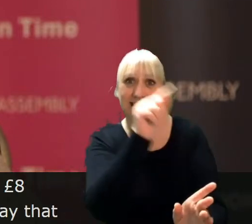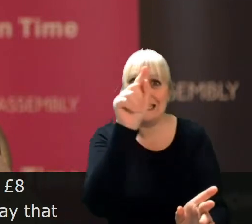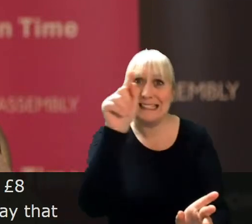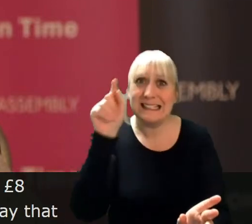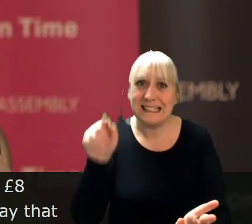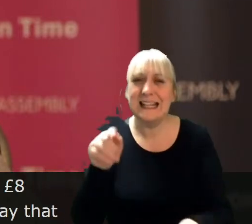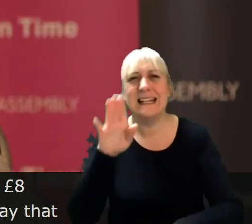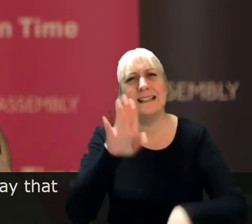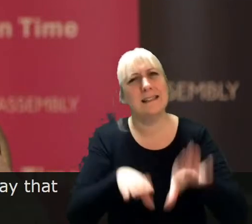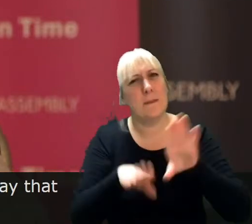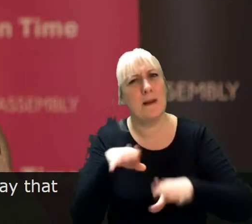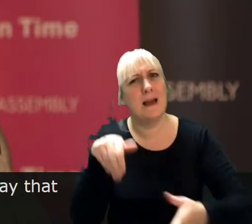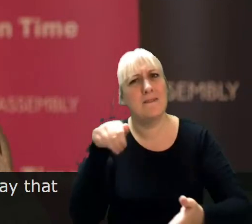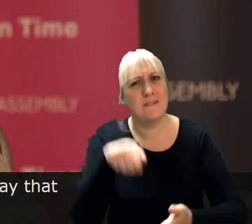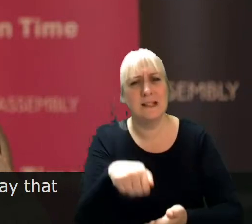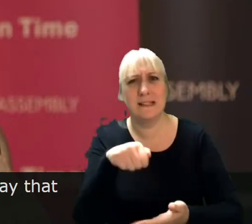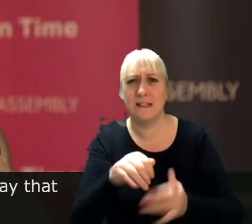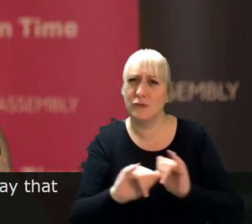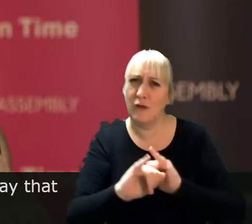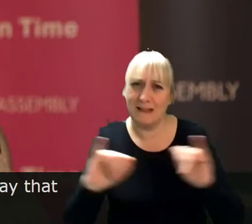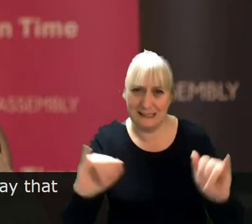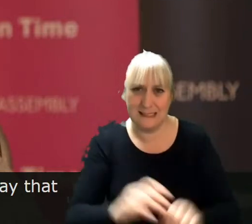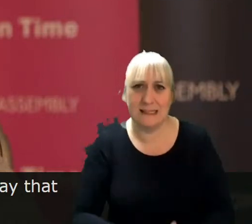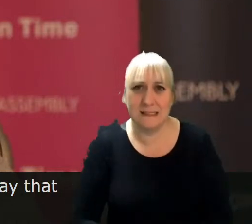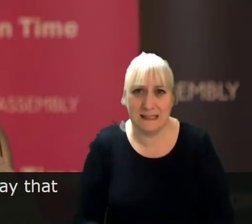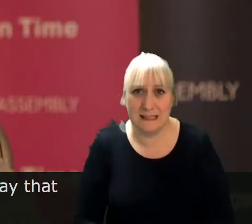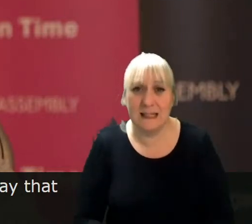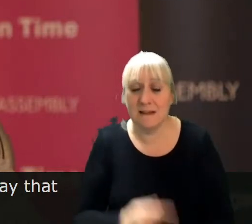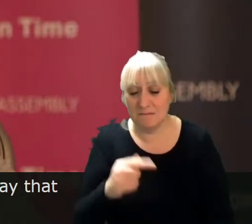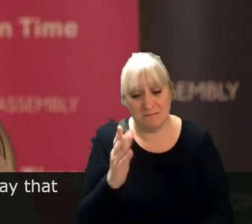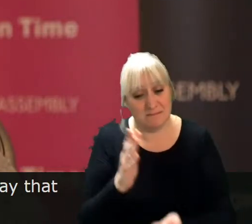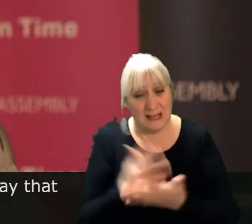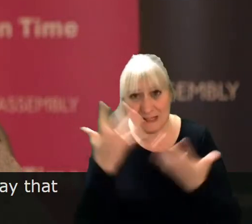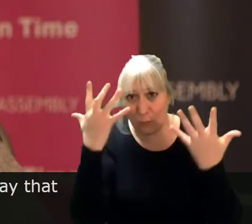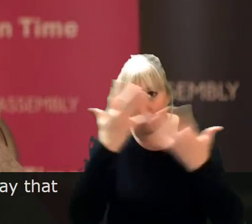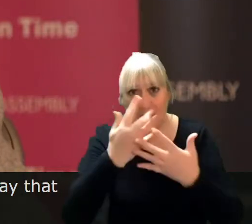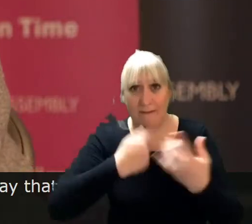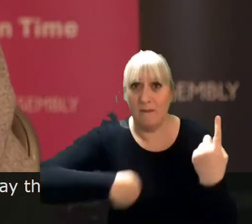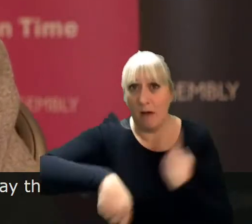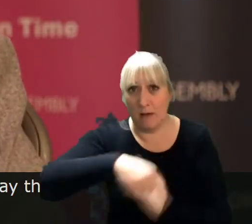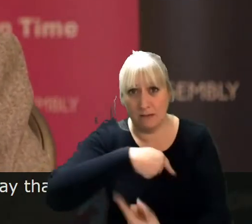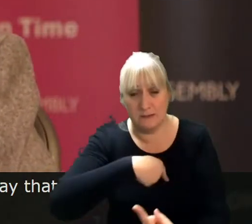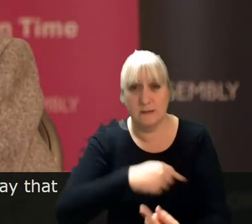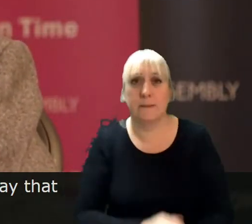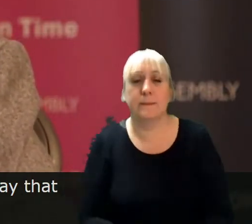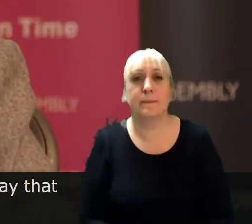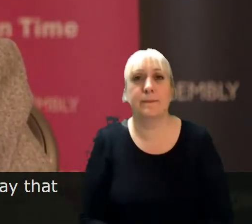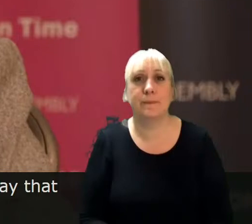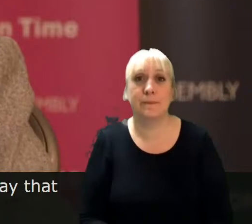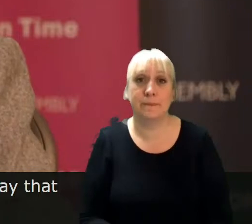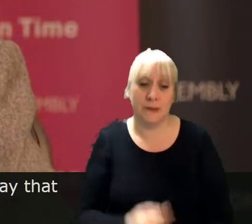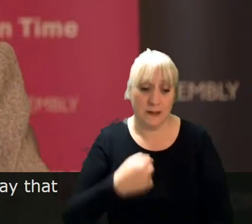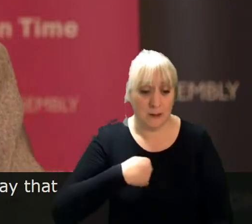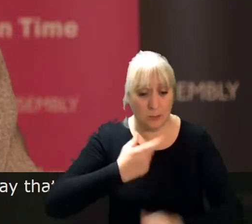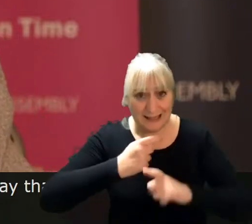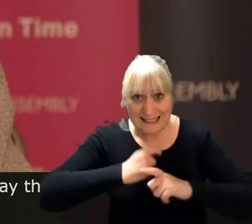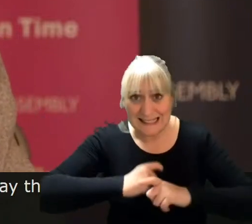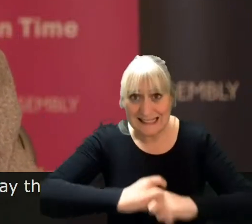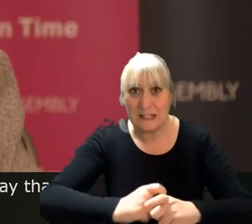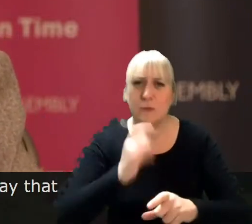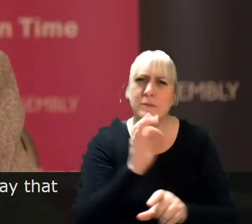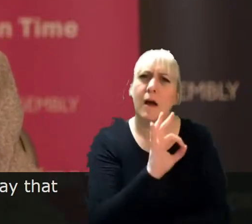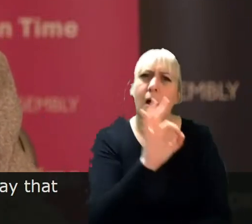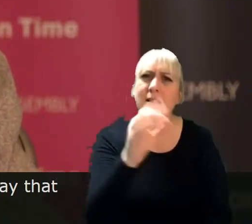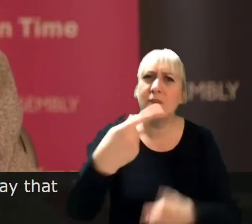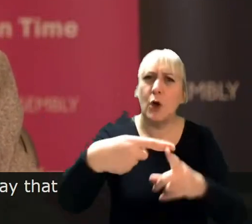crisis, which is deeply, deeply worrying to all of us. We continue to call for urgent measures to